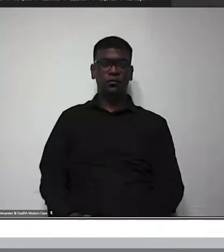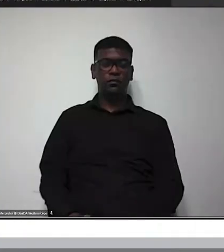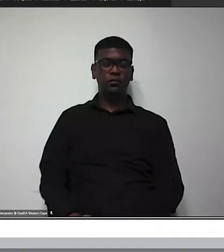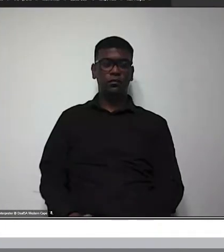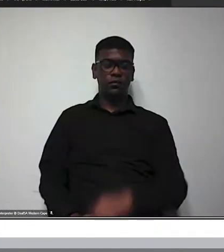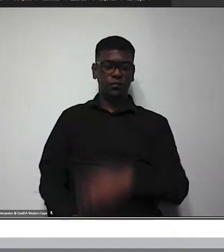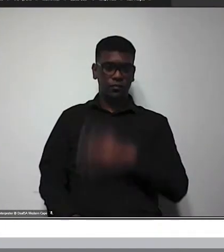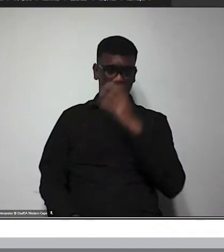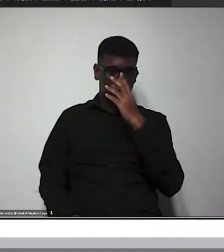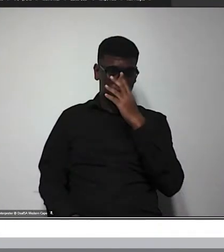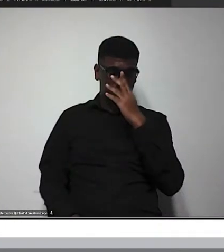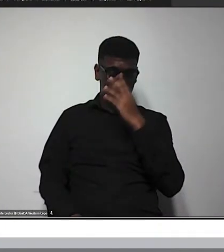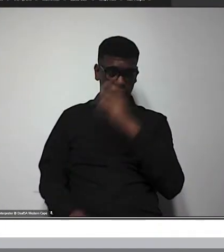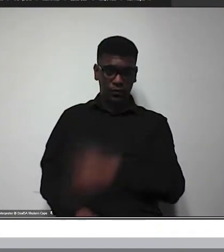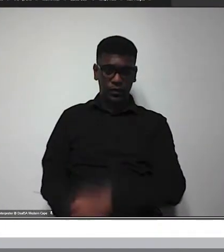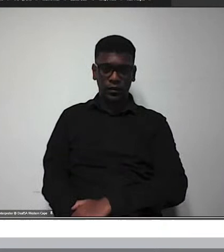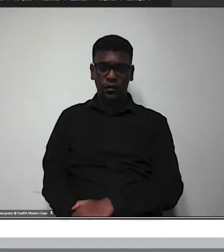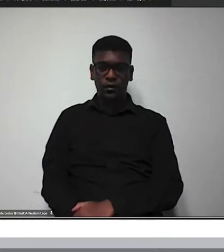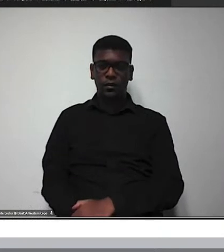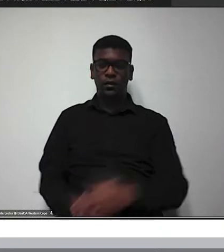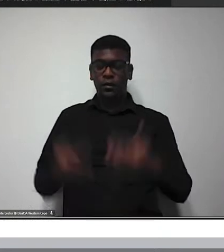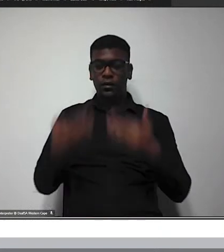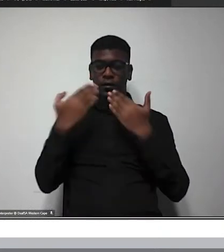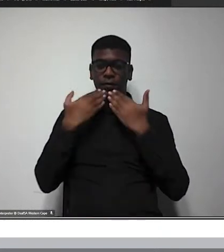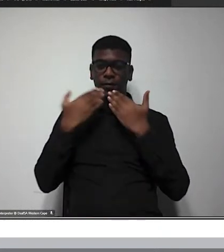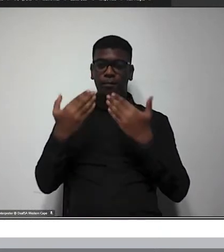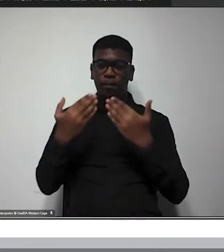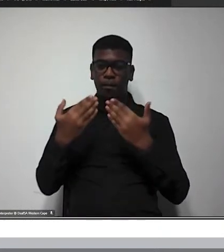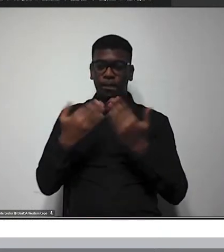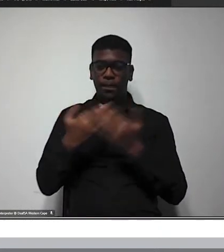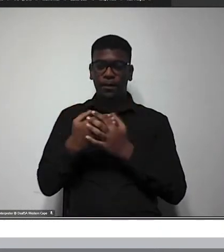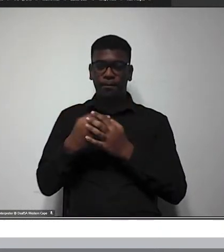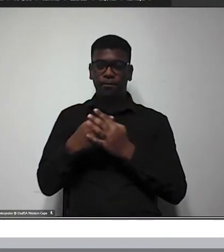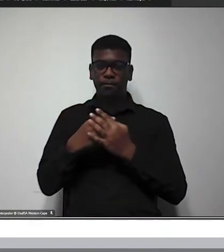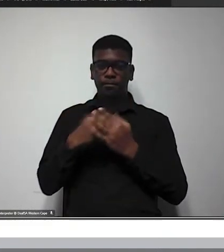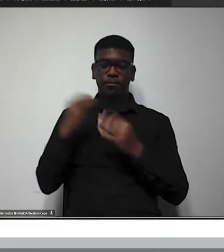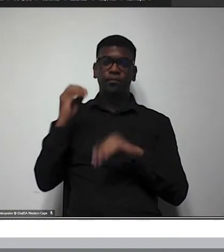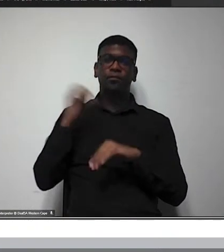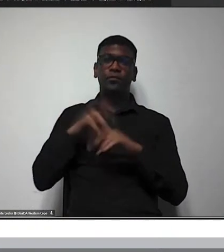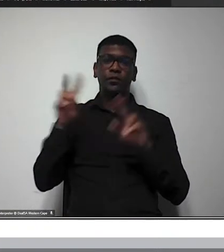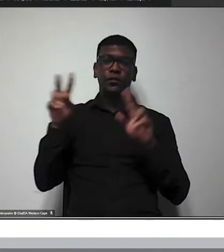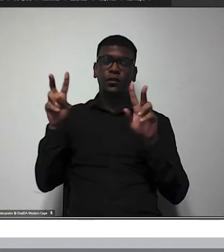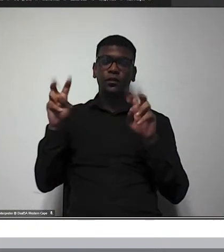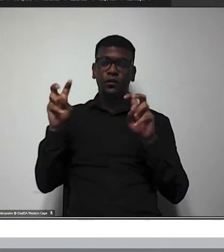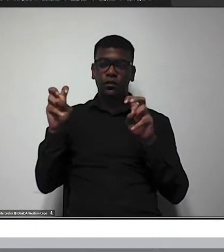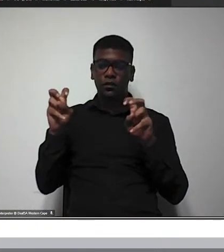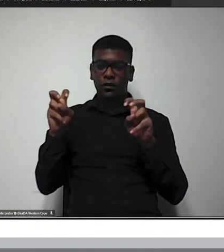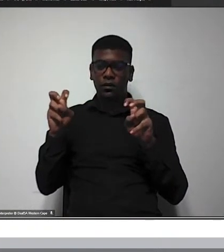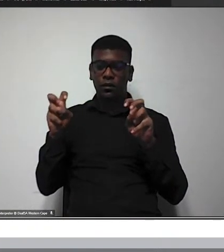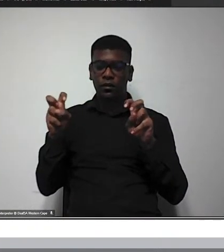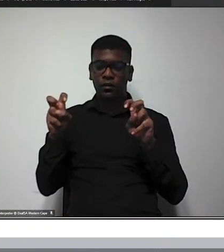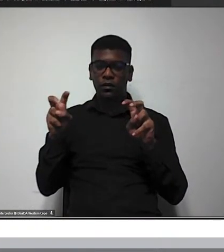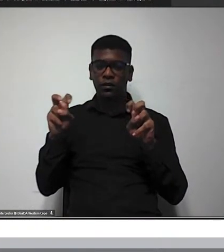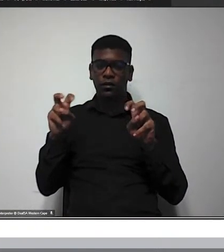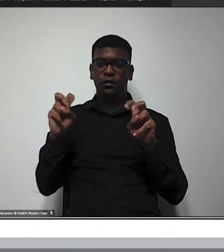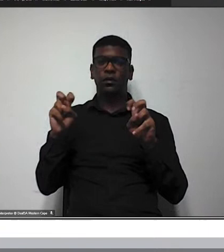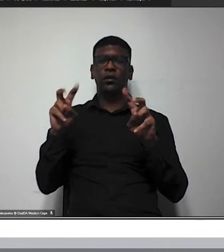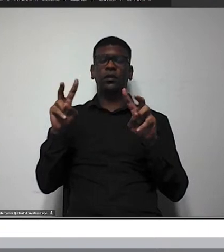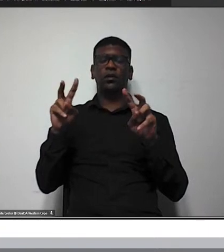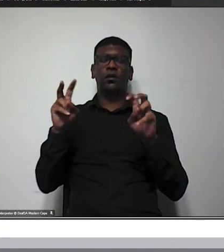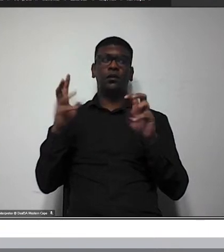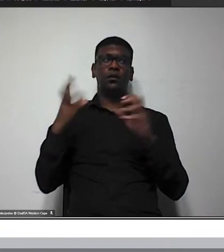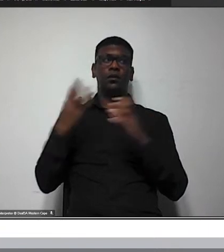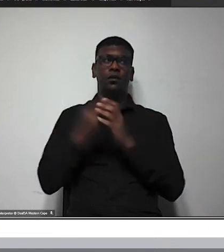Okay. Thank you so much. On the issue of actually of any provisions that we would